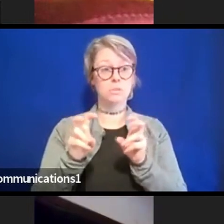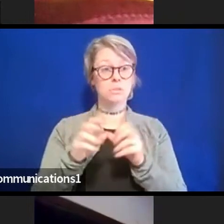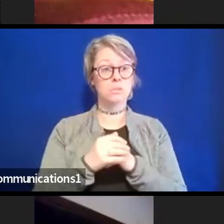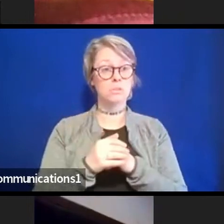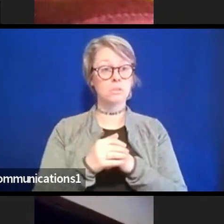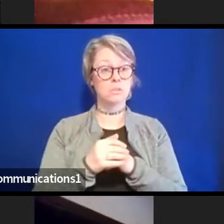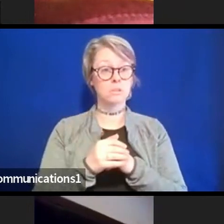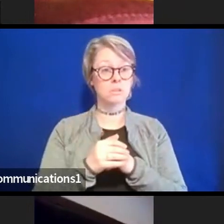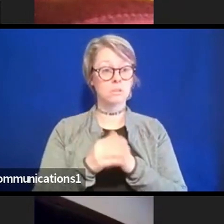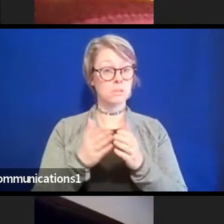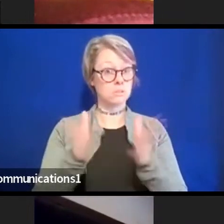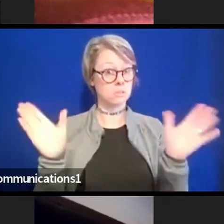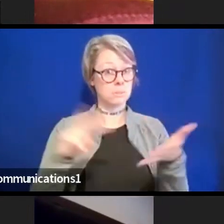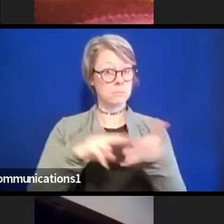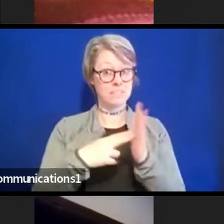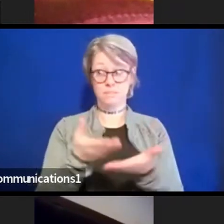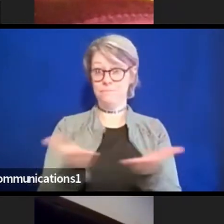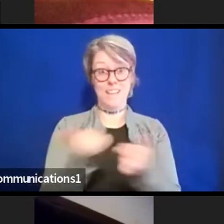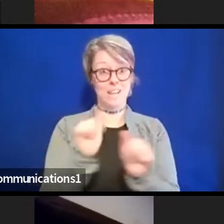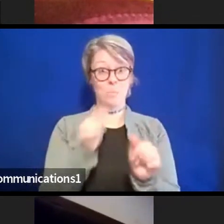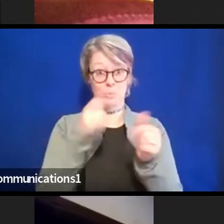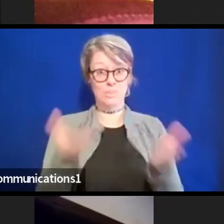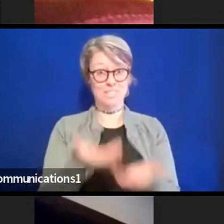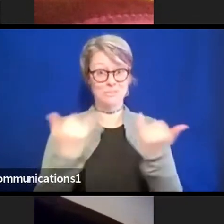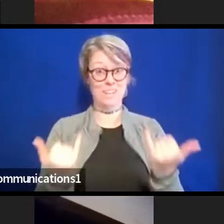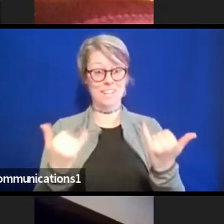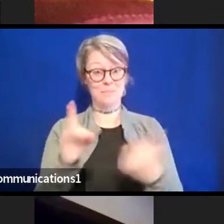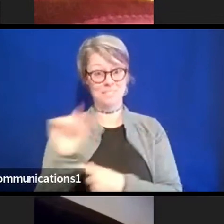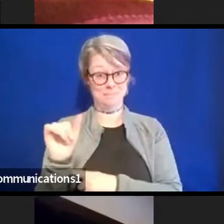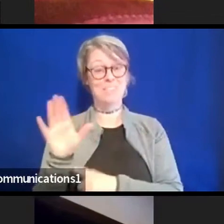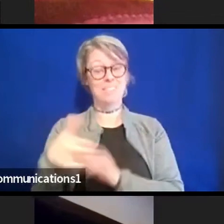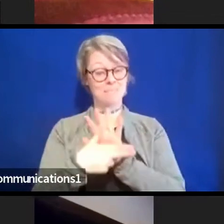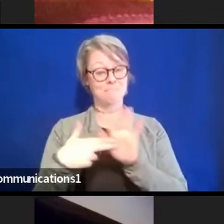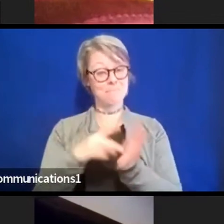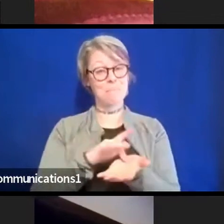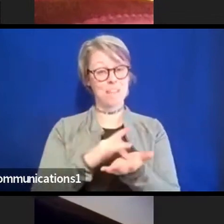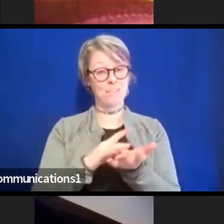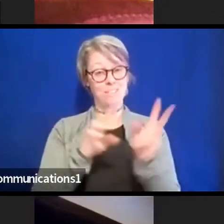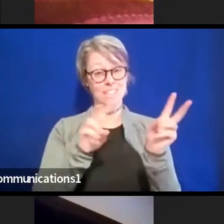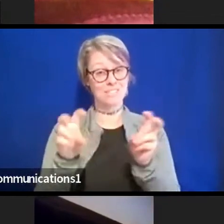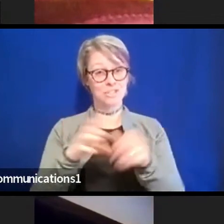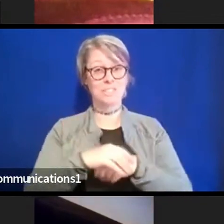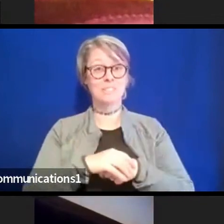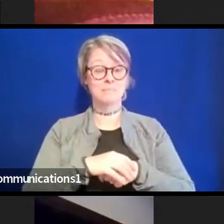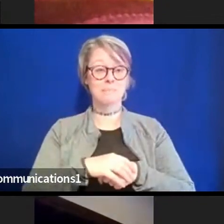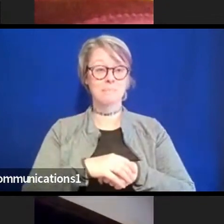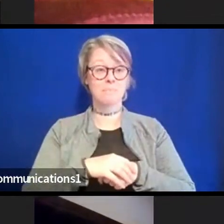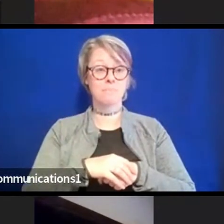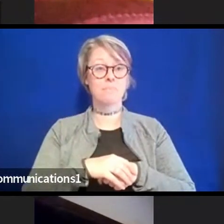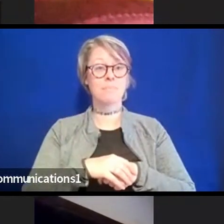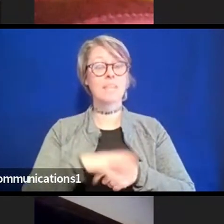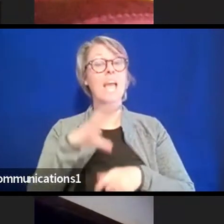means all of us, as far as I can tell, people with disabilities, and you